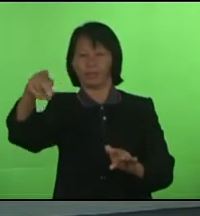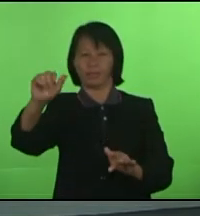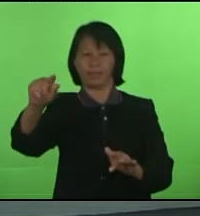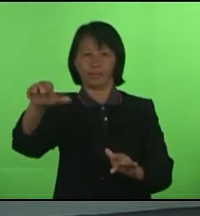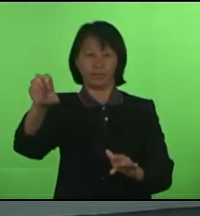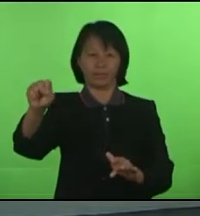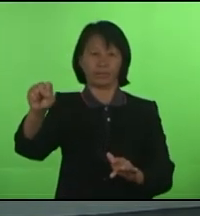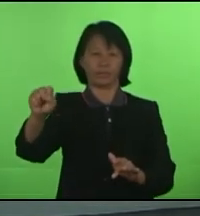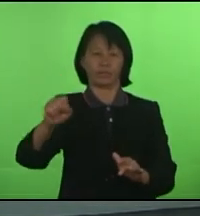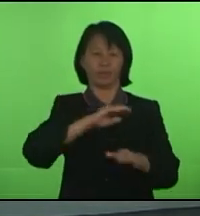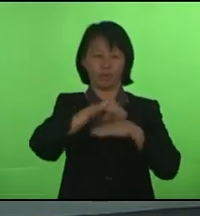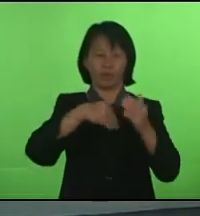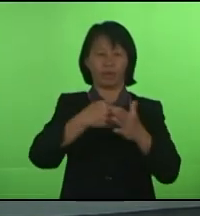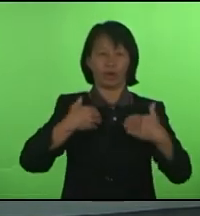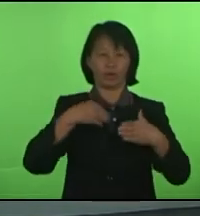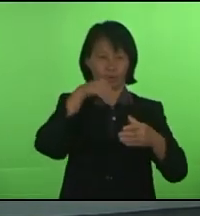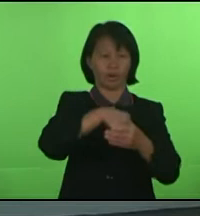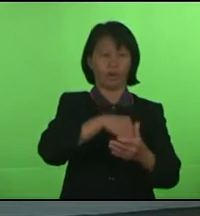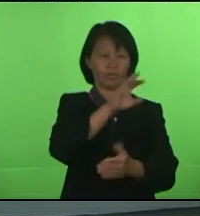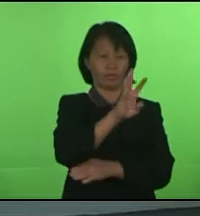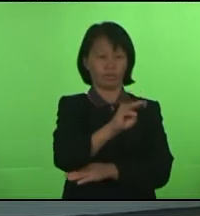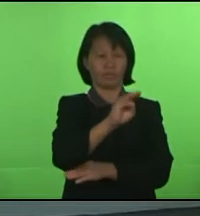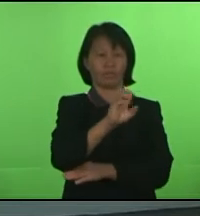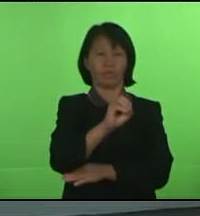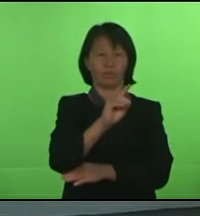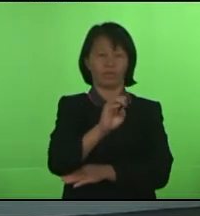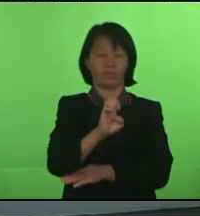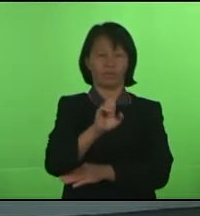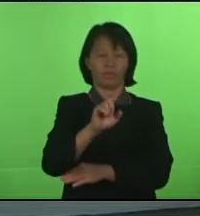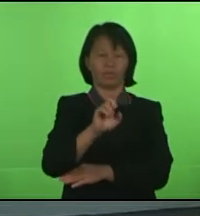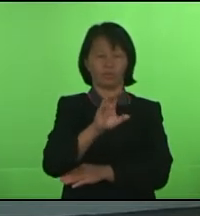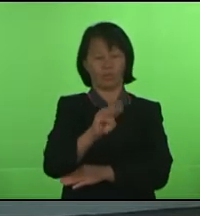pages. All these are available in your module.